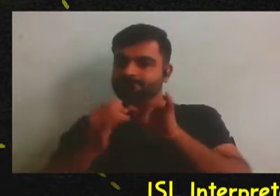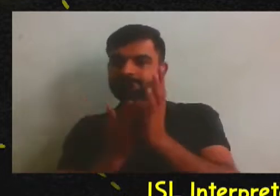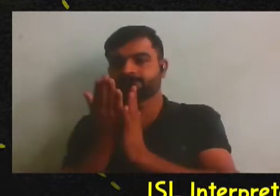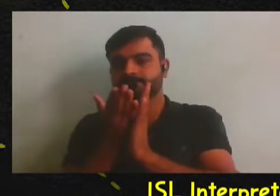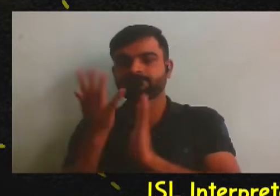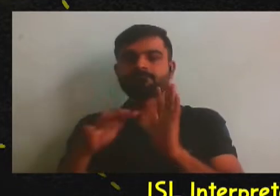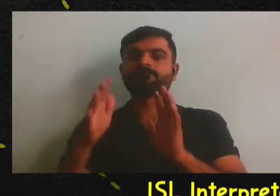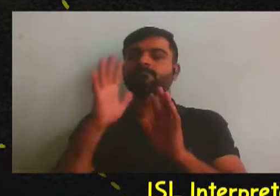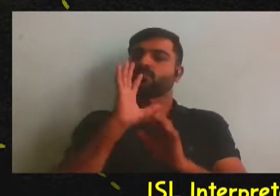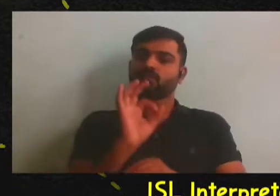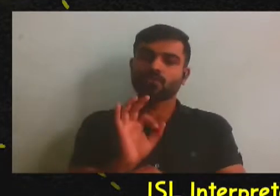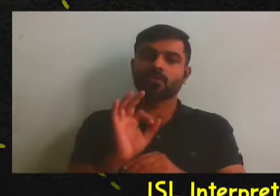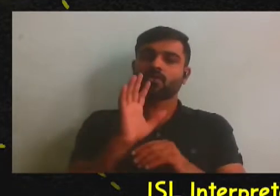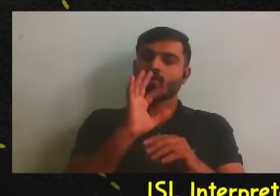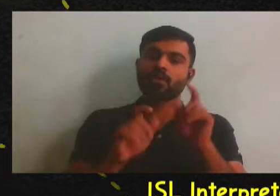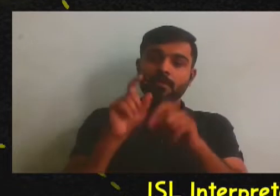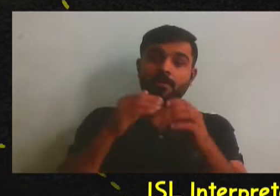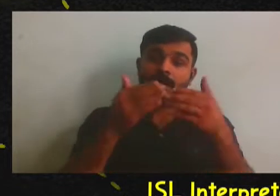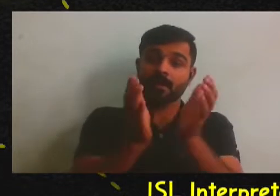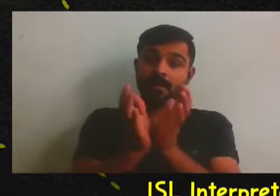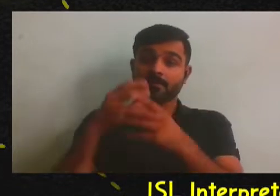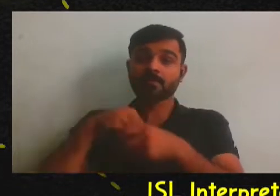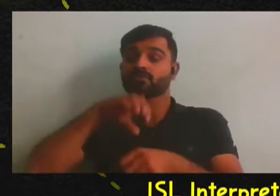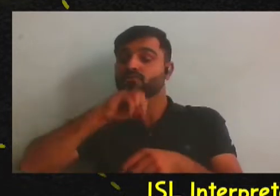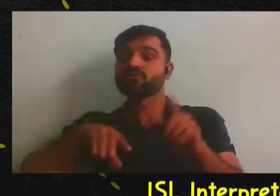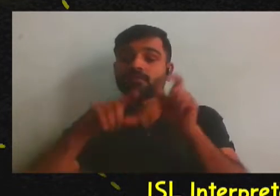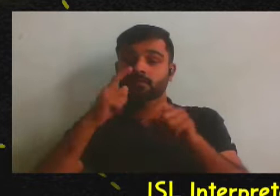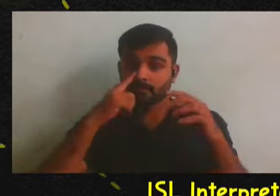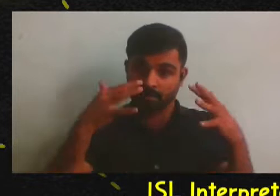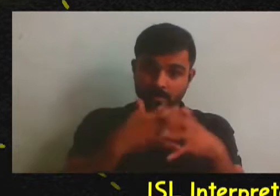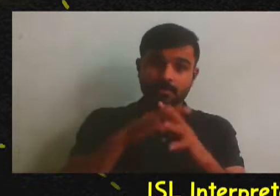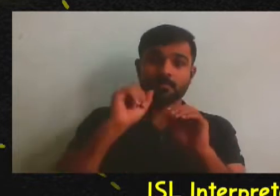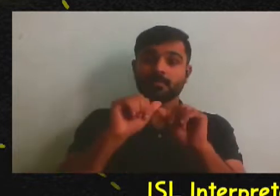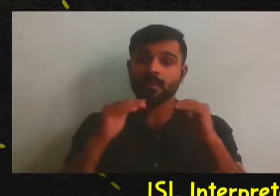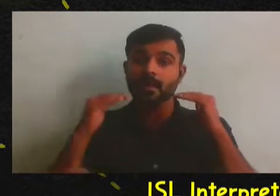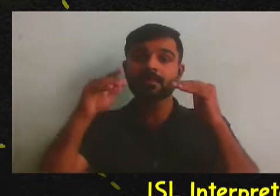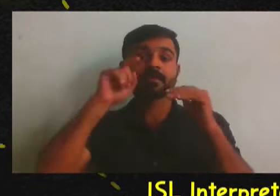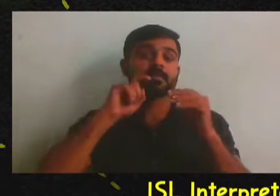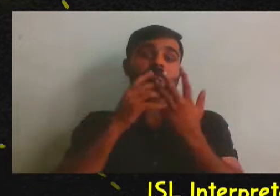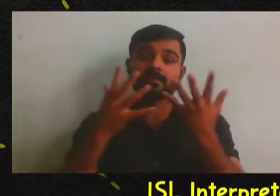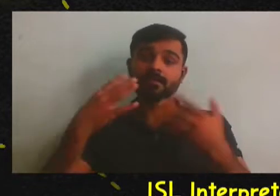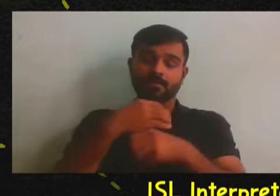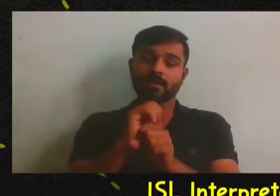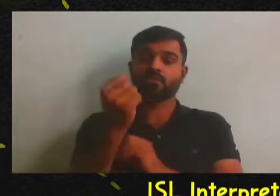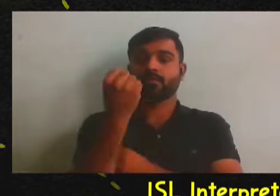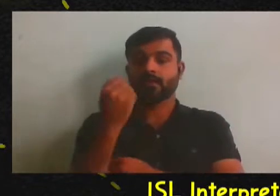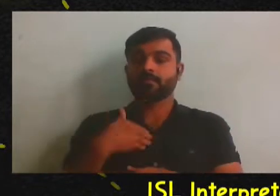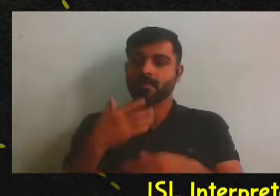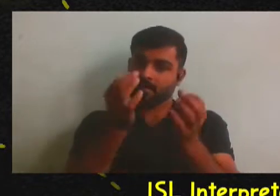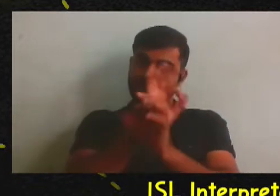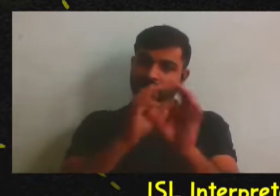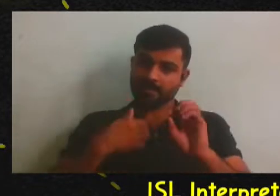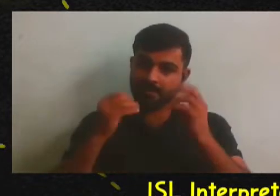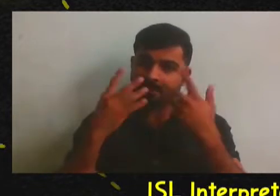does one really reach those communities of young women to advance their sexual and reproductive health and rights. And we'd already